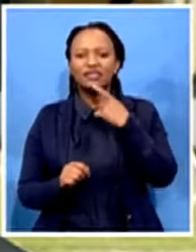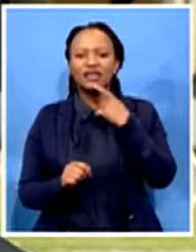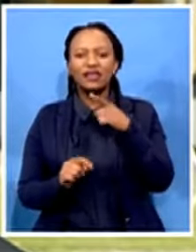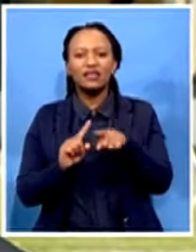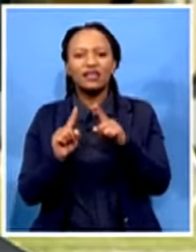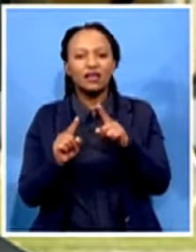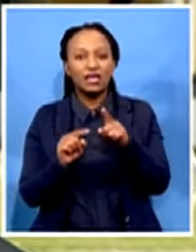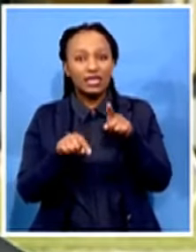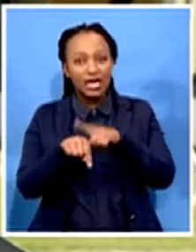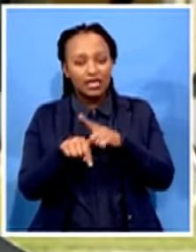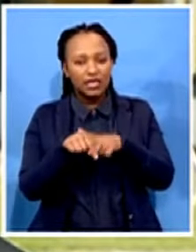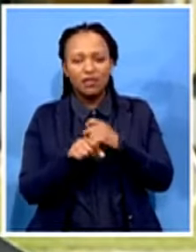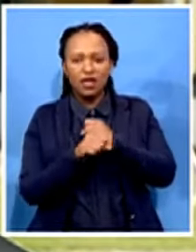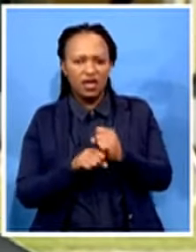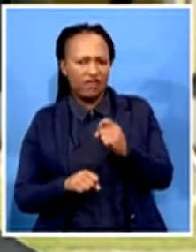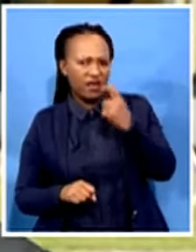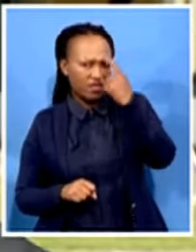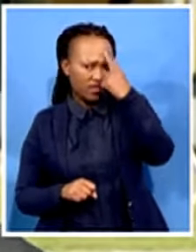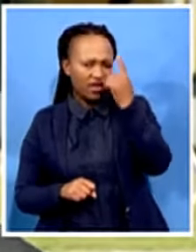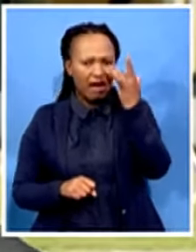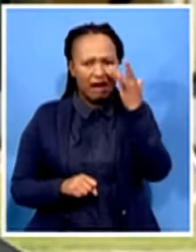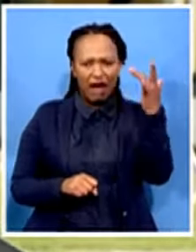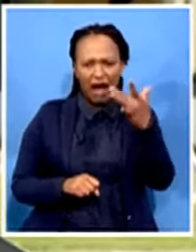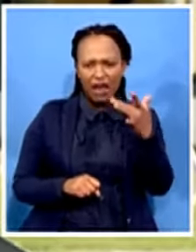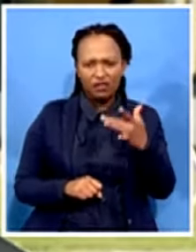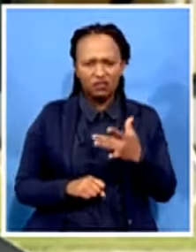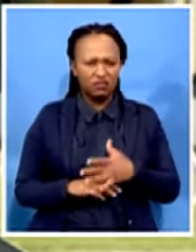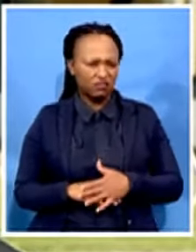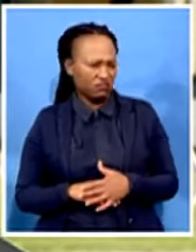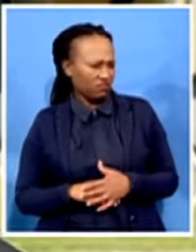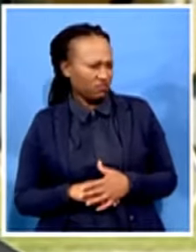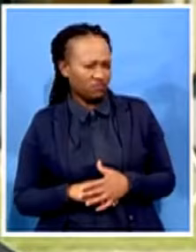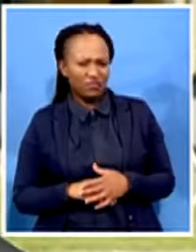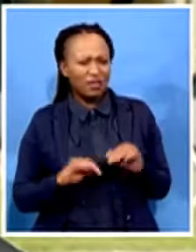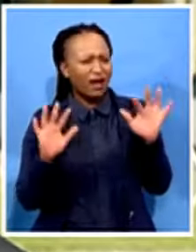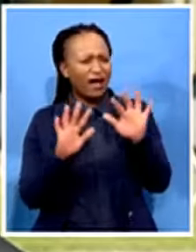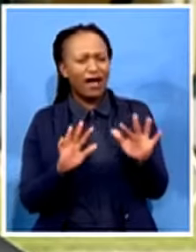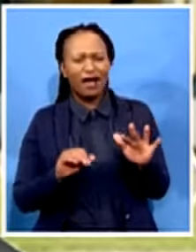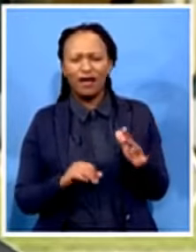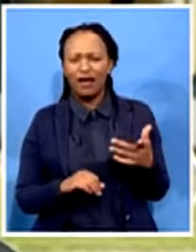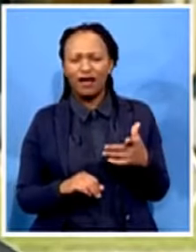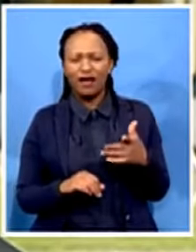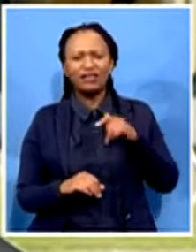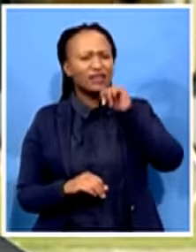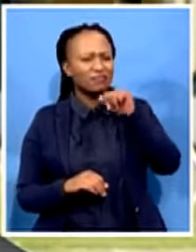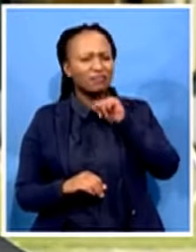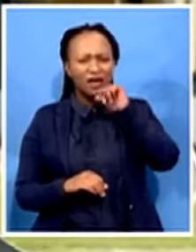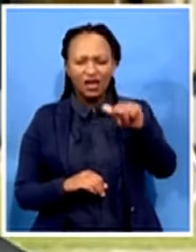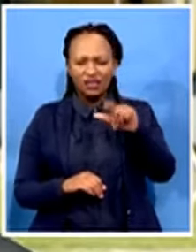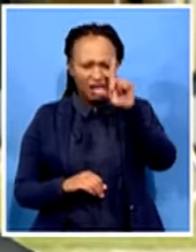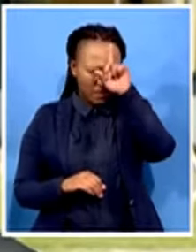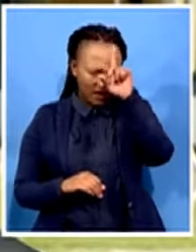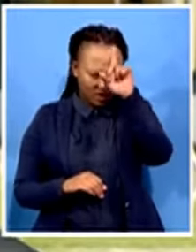about color today. Why? This is one country, whether you're black, what, you're South African, you're born